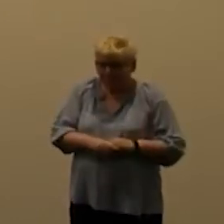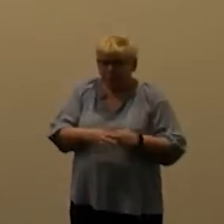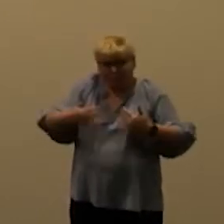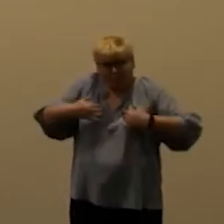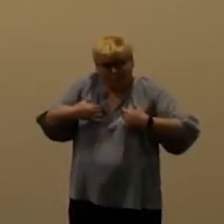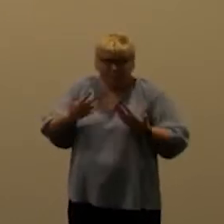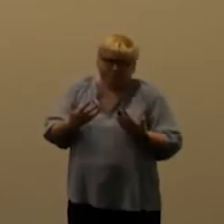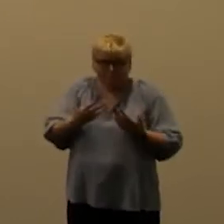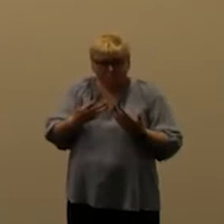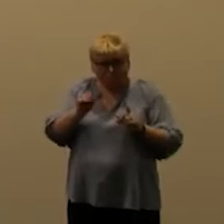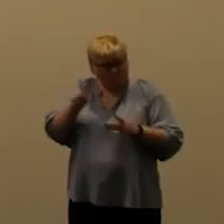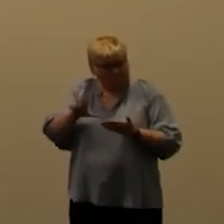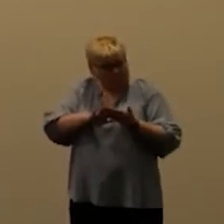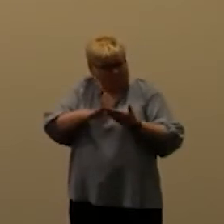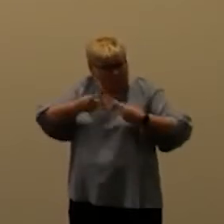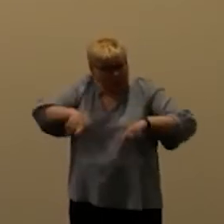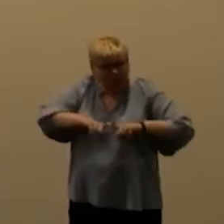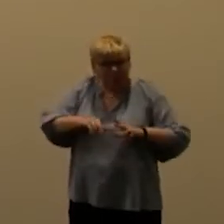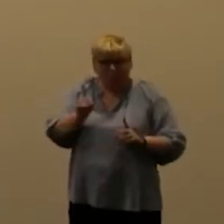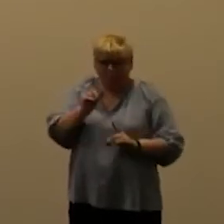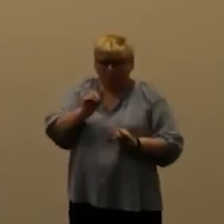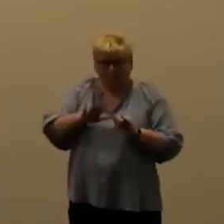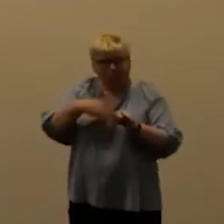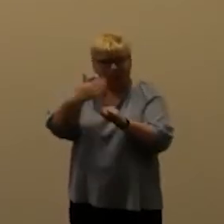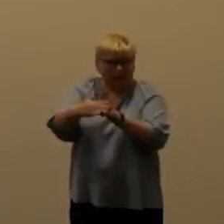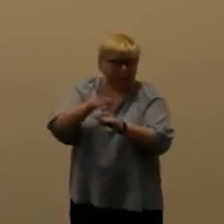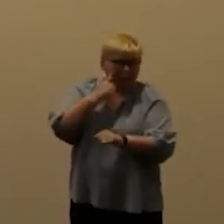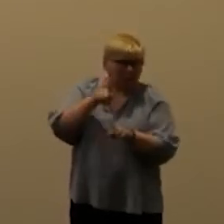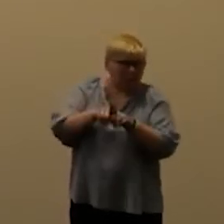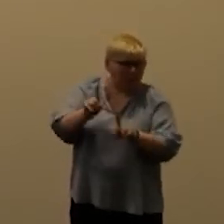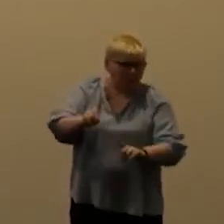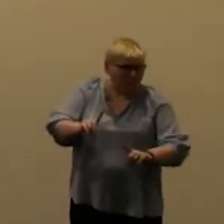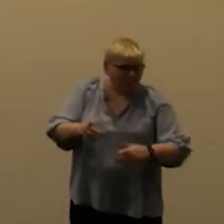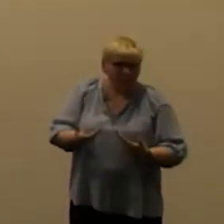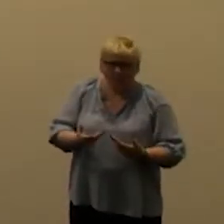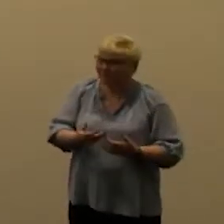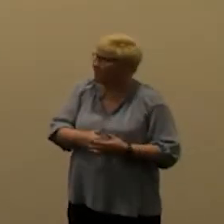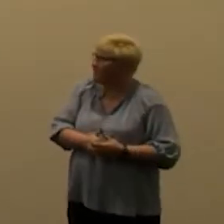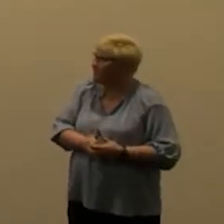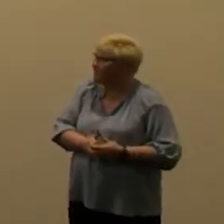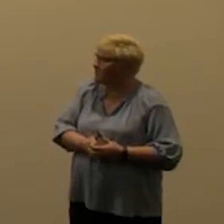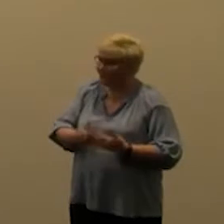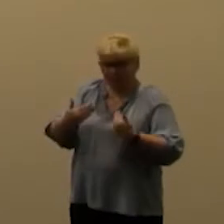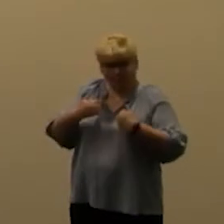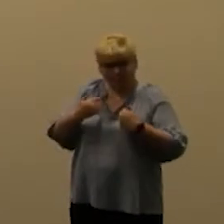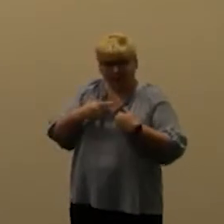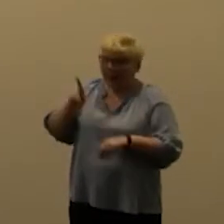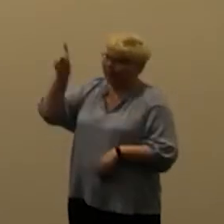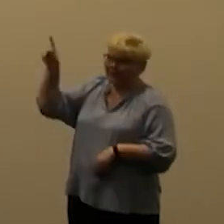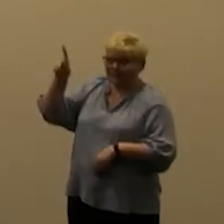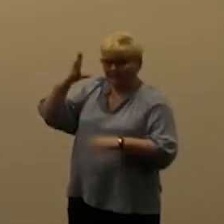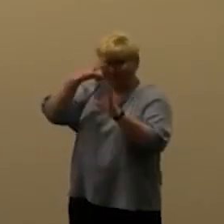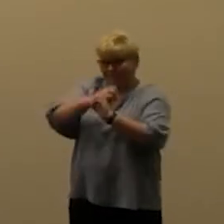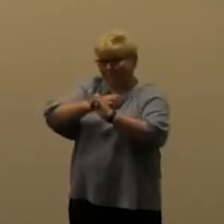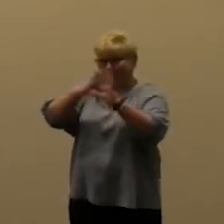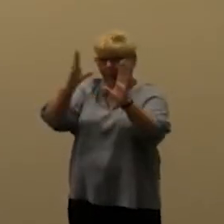does this actually enable us to do? What does kind of the end state look like? And for me, this is kind of the dream scenario that we could